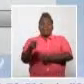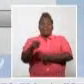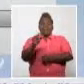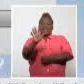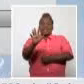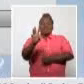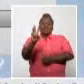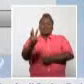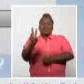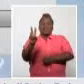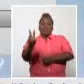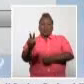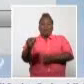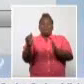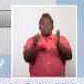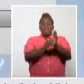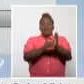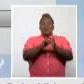87,232 deaths,